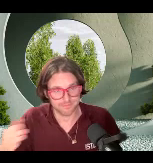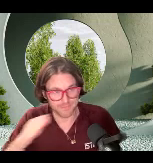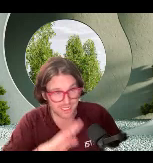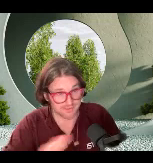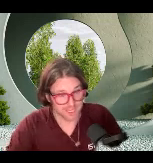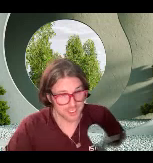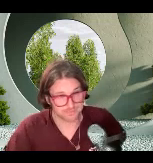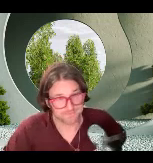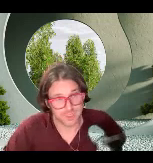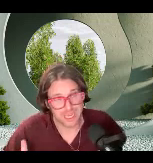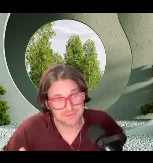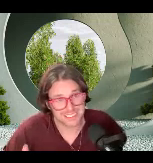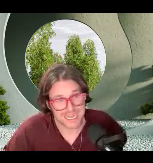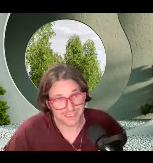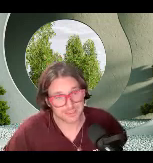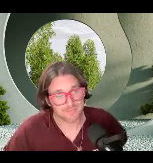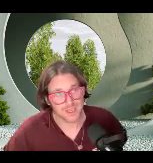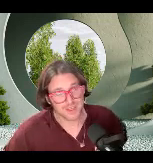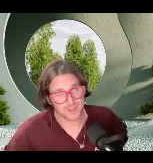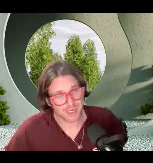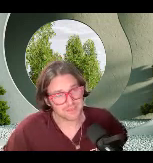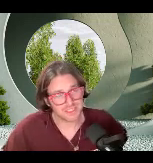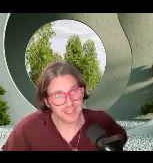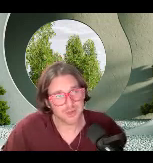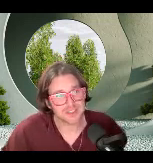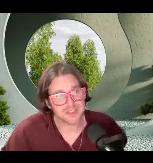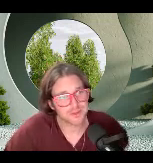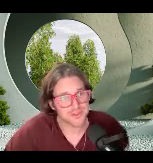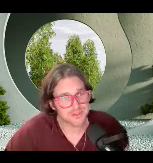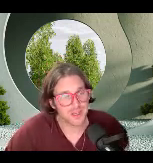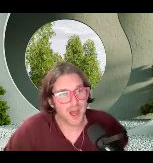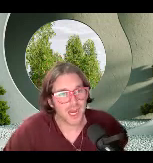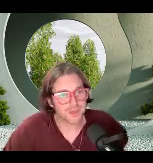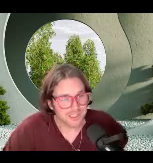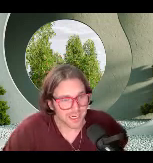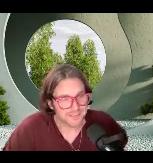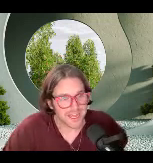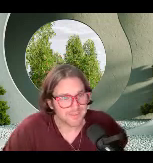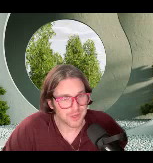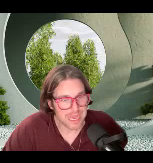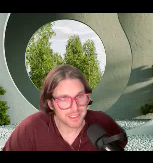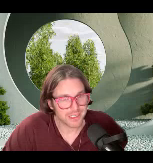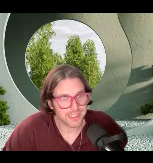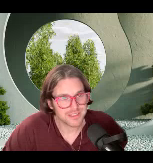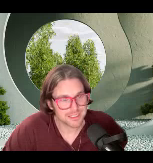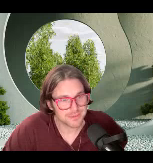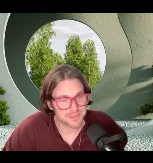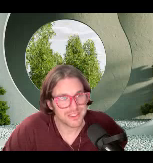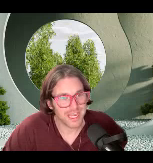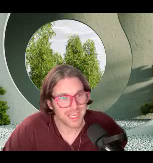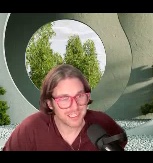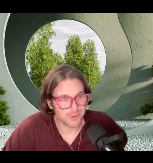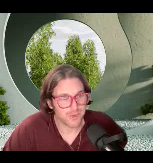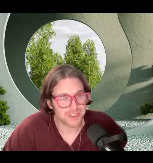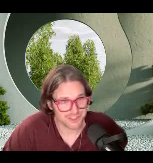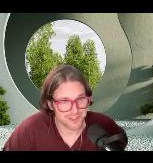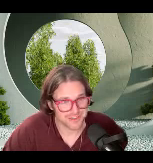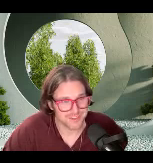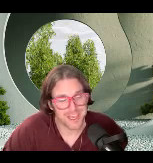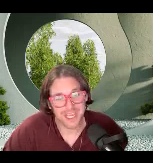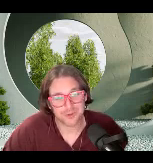power of innovation when it comes to tech. So when it comes to language and symbols, Are we clarifying vocabulary, symbols,